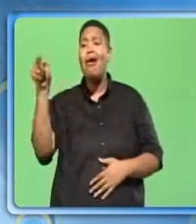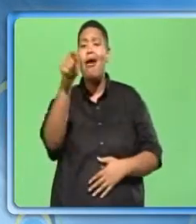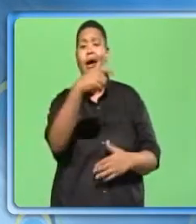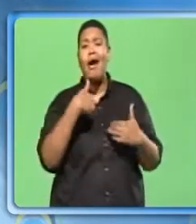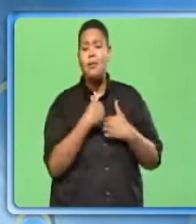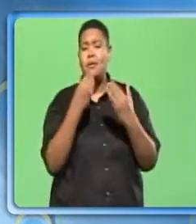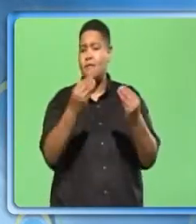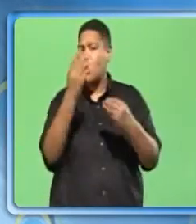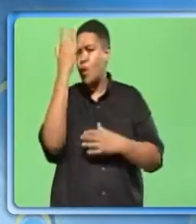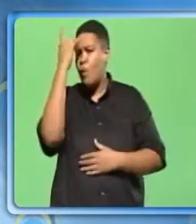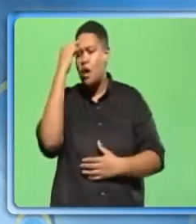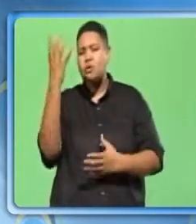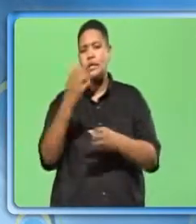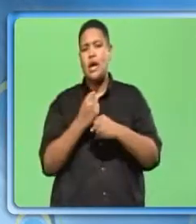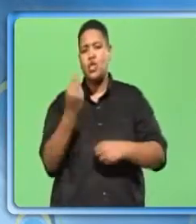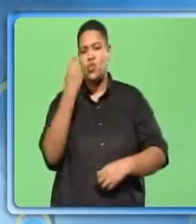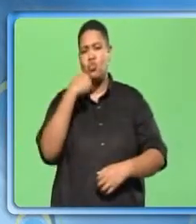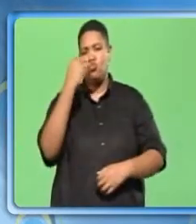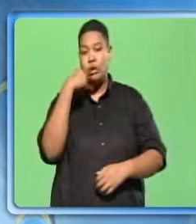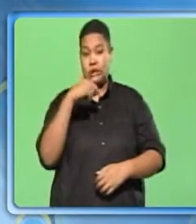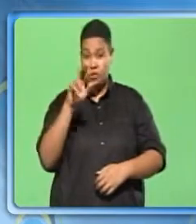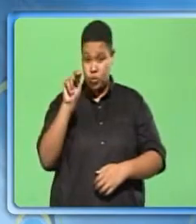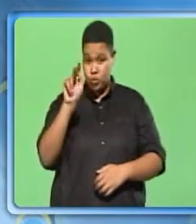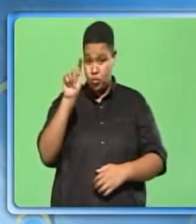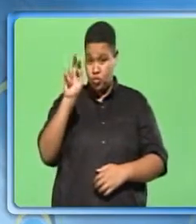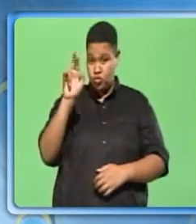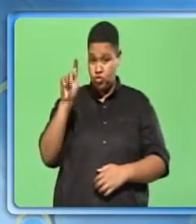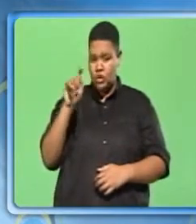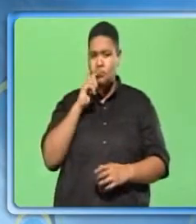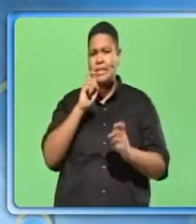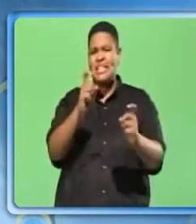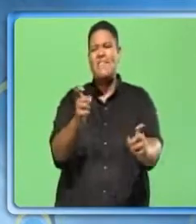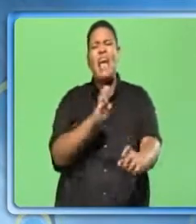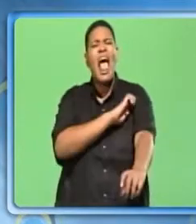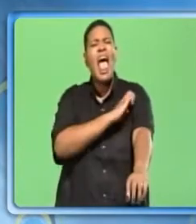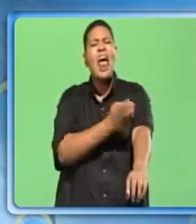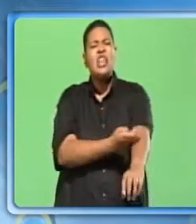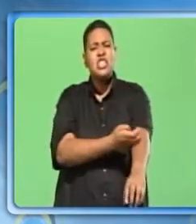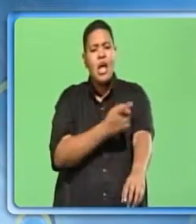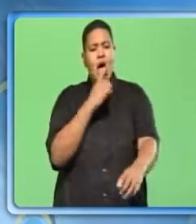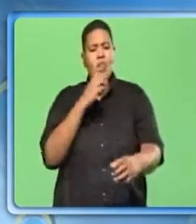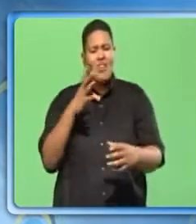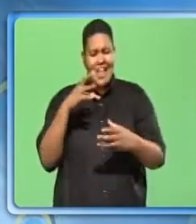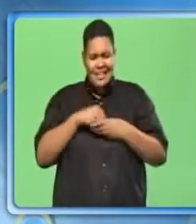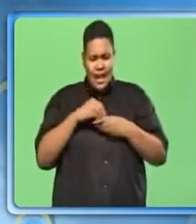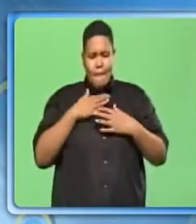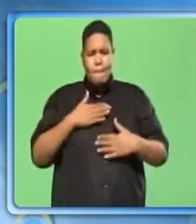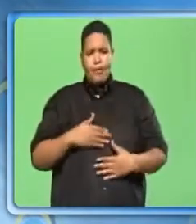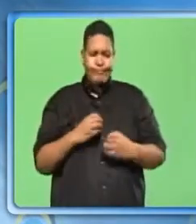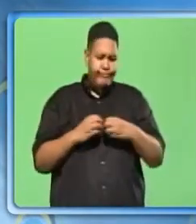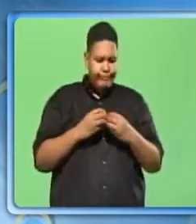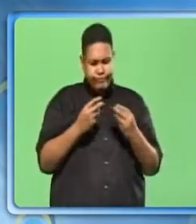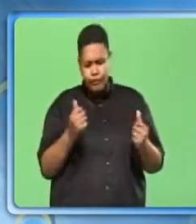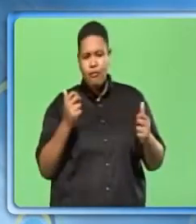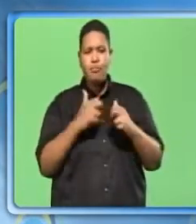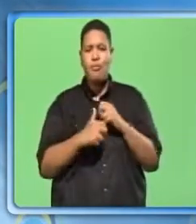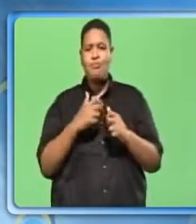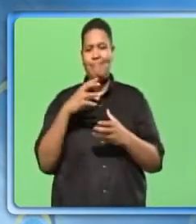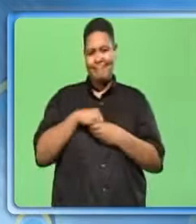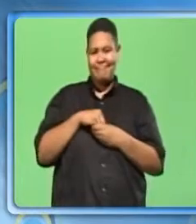is to obtain nutrients. These nutrients provide energy and repair worn-out tissues.